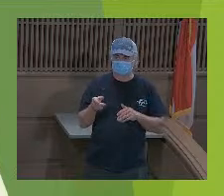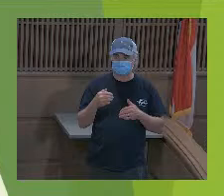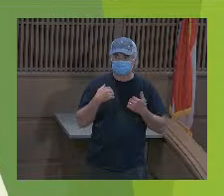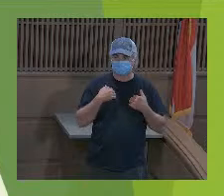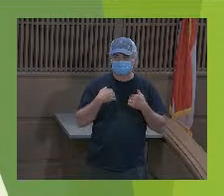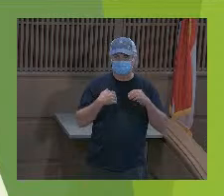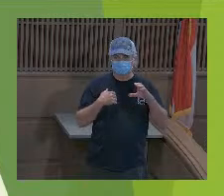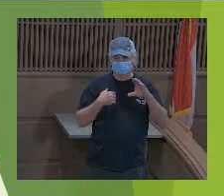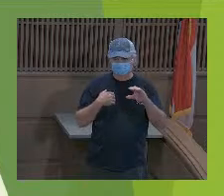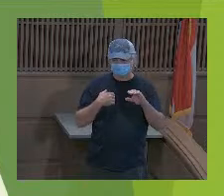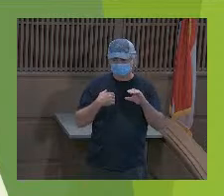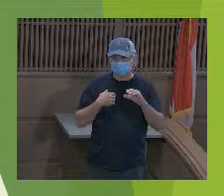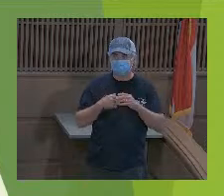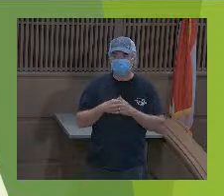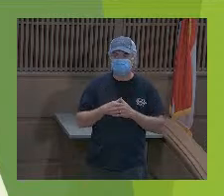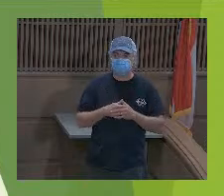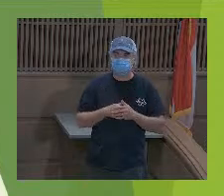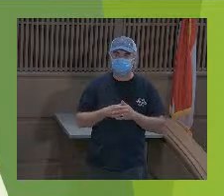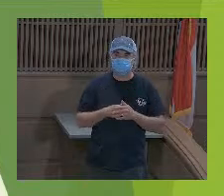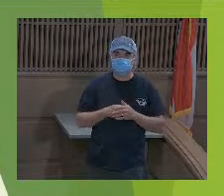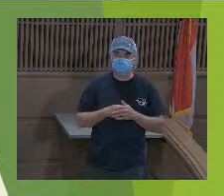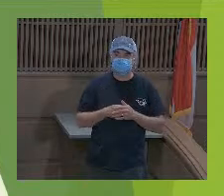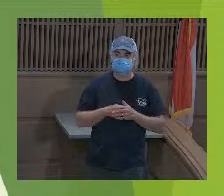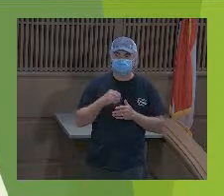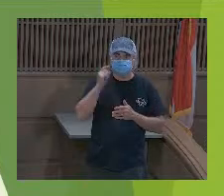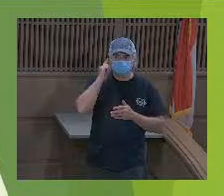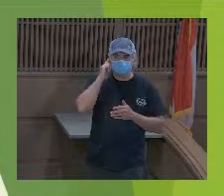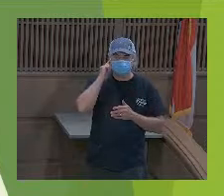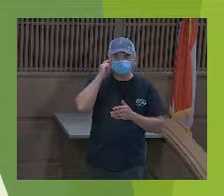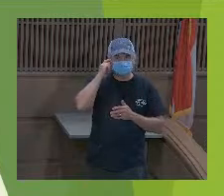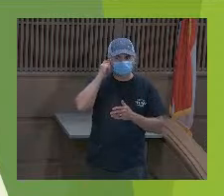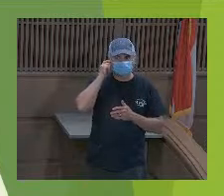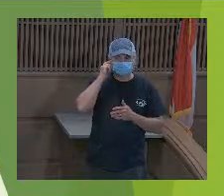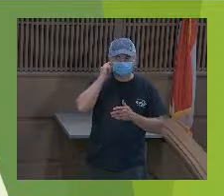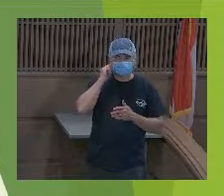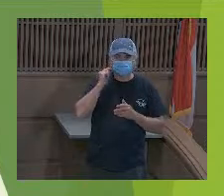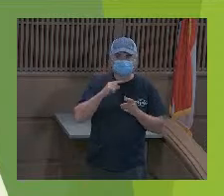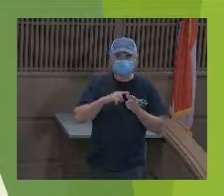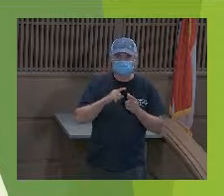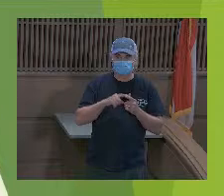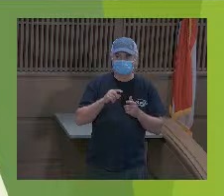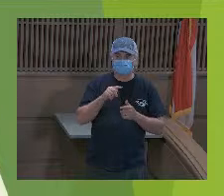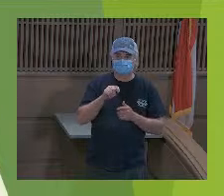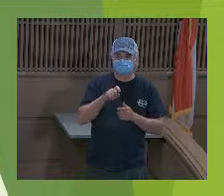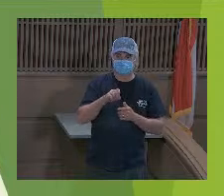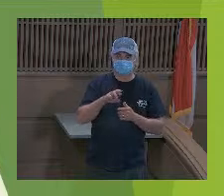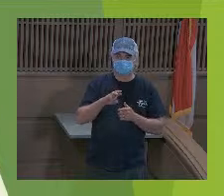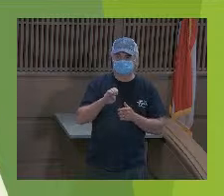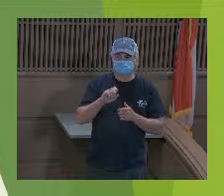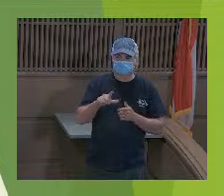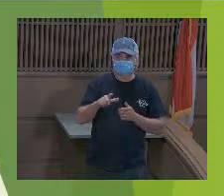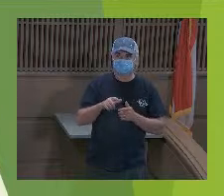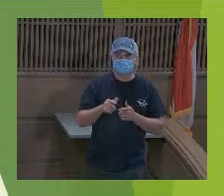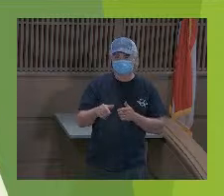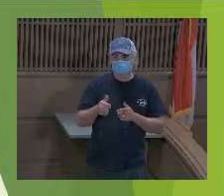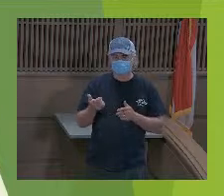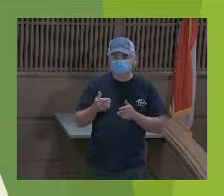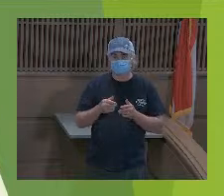has, in the last few weeks, had a high number of individuals who are admitted to the hospital.